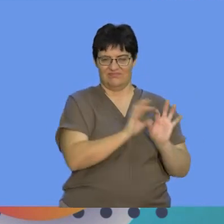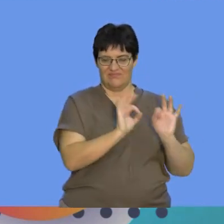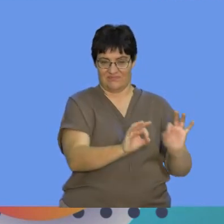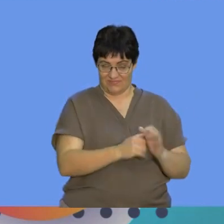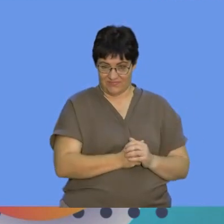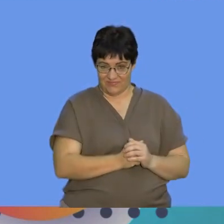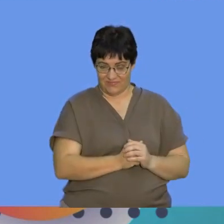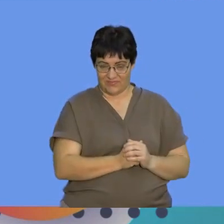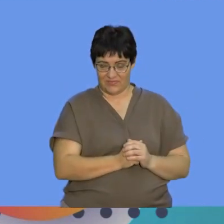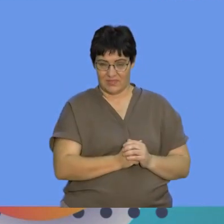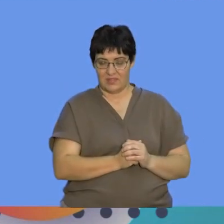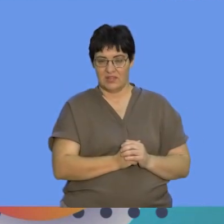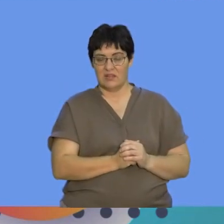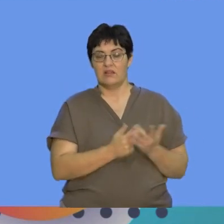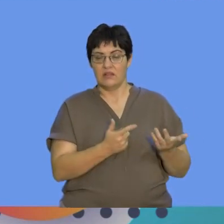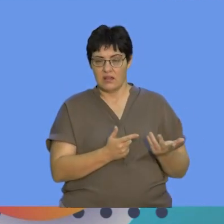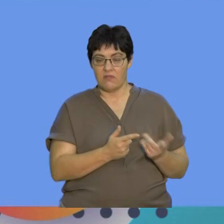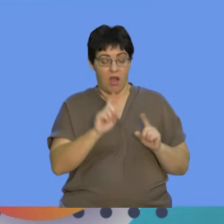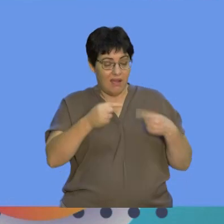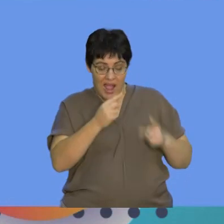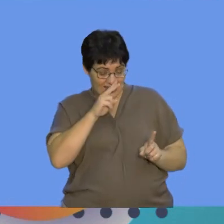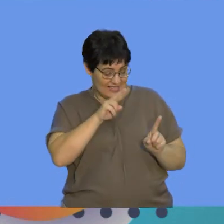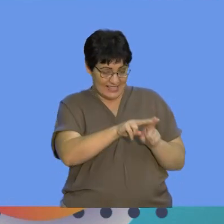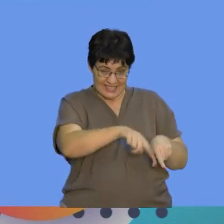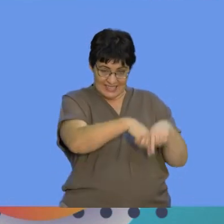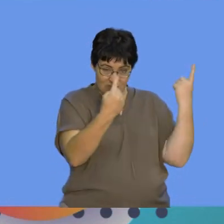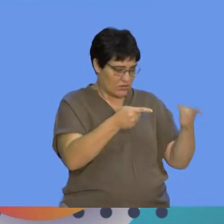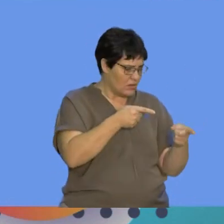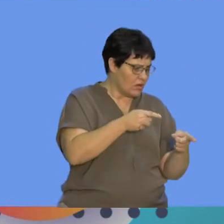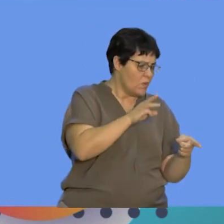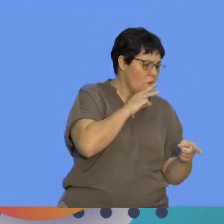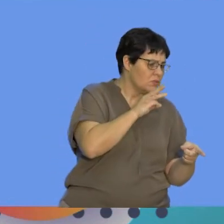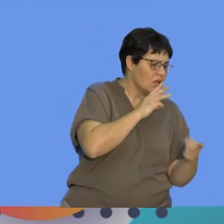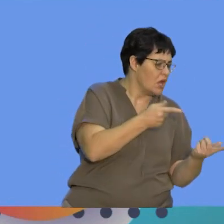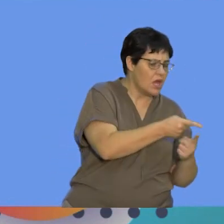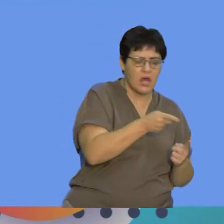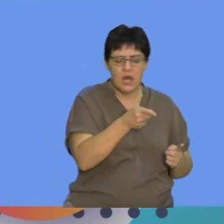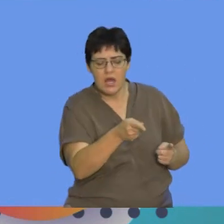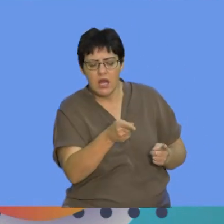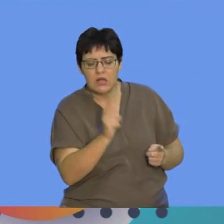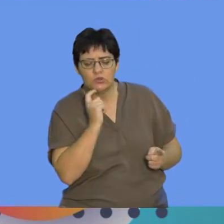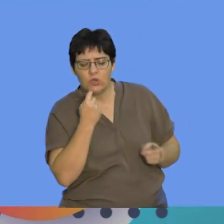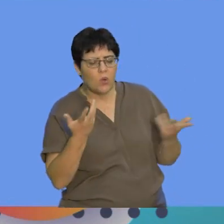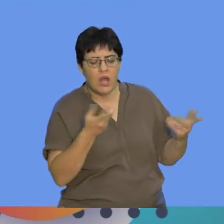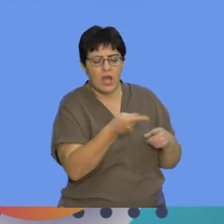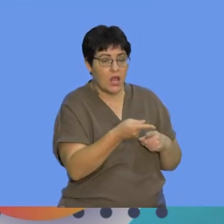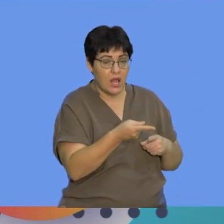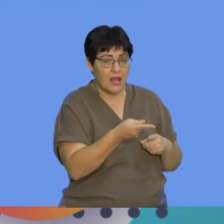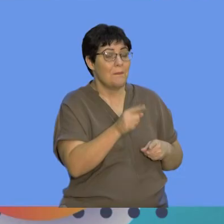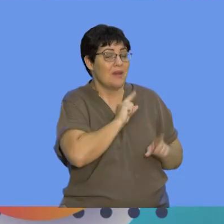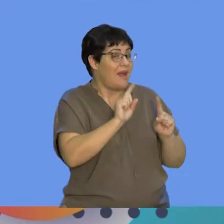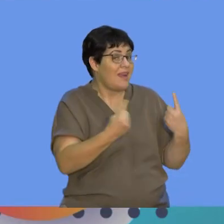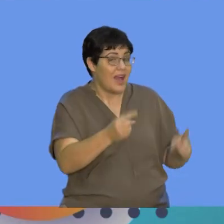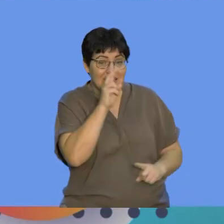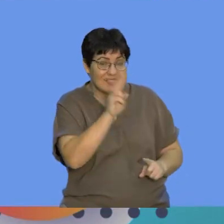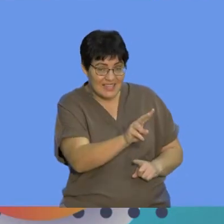molecules. So if we cannot distinguish between the components that make up that mixture, then that particular mixture is